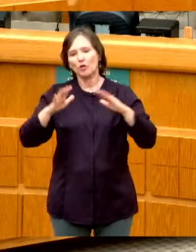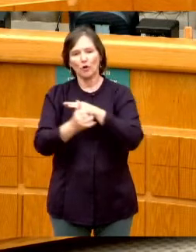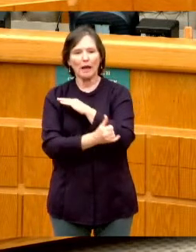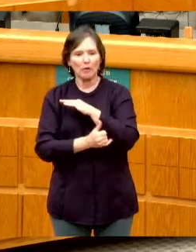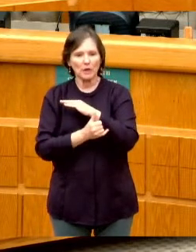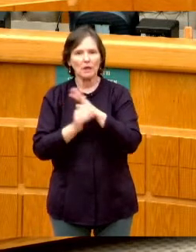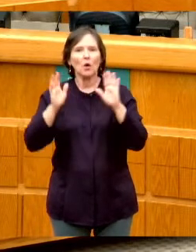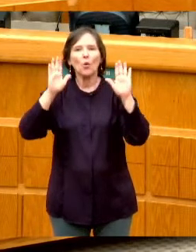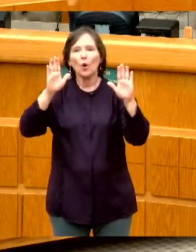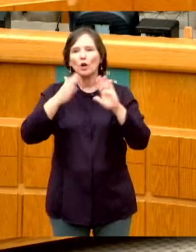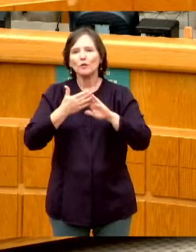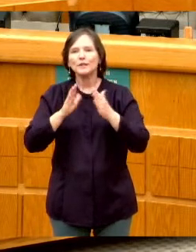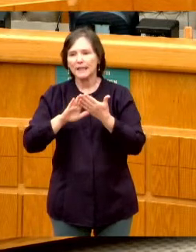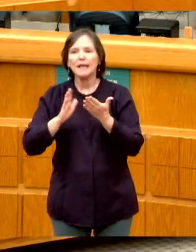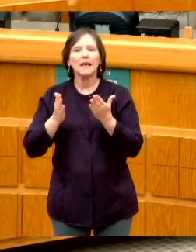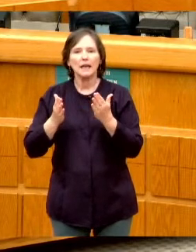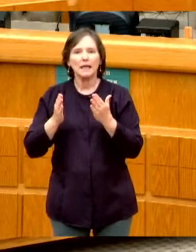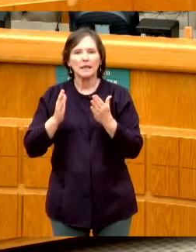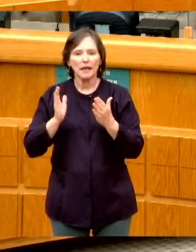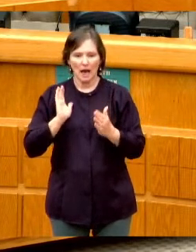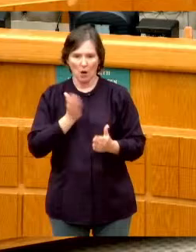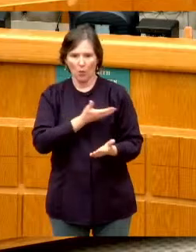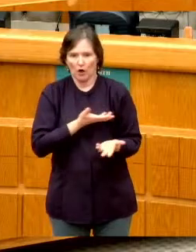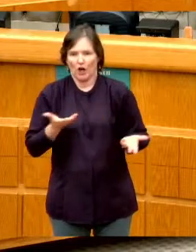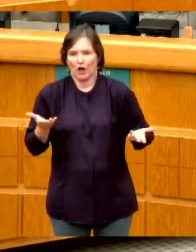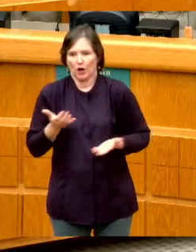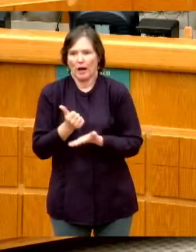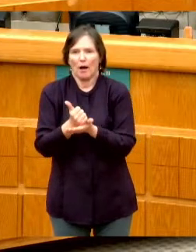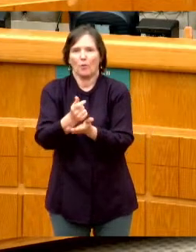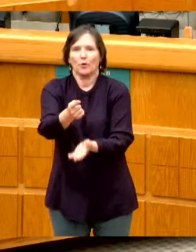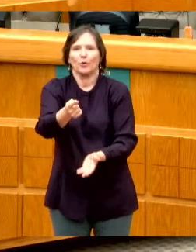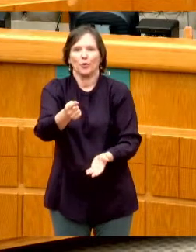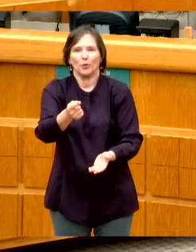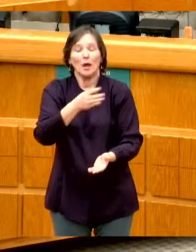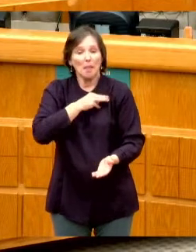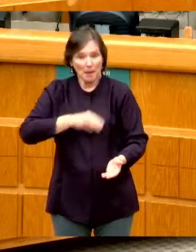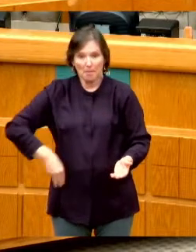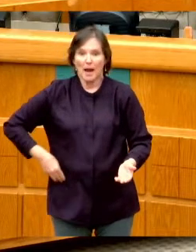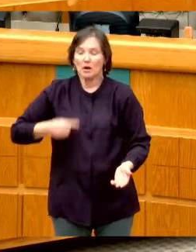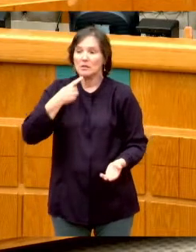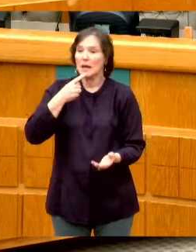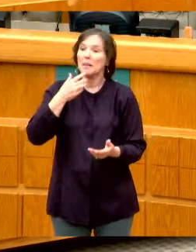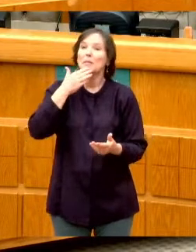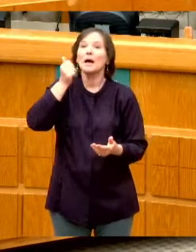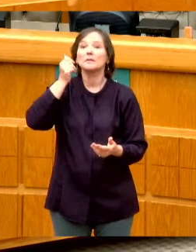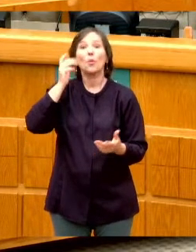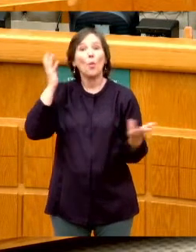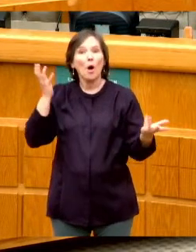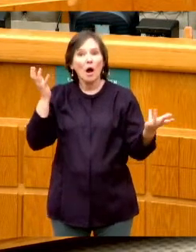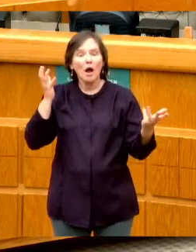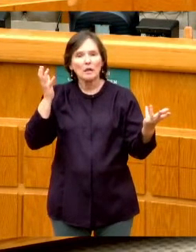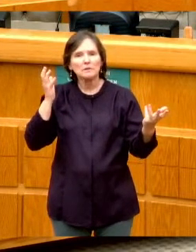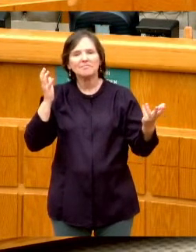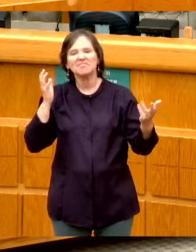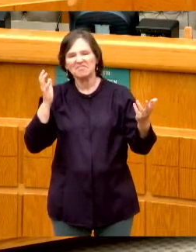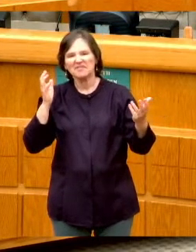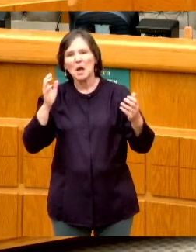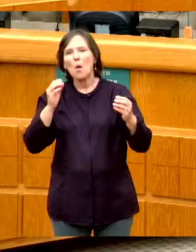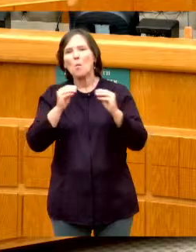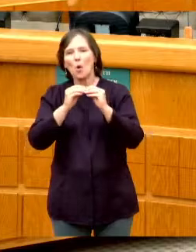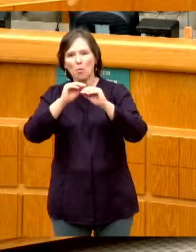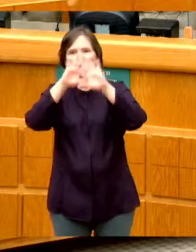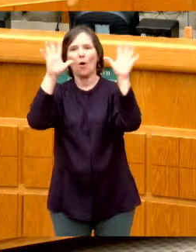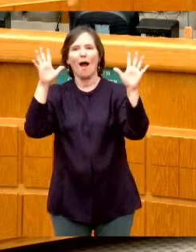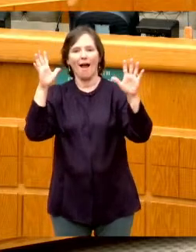make the tough times better because they won't last. The mayor said it best, brighter days are ahead. And we're going to